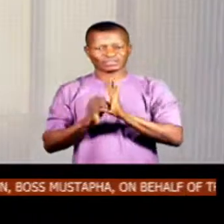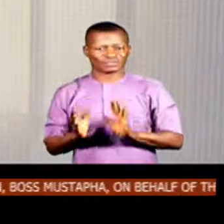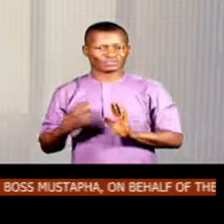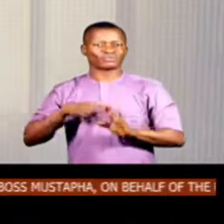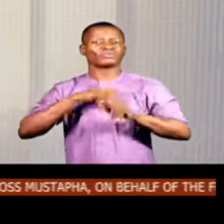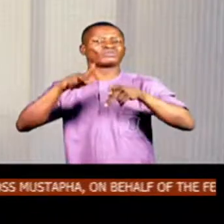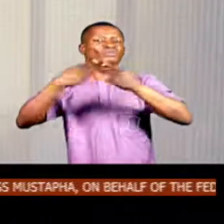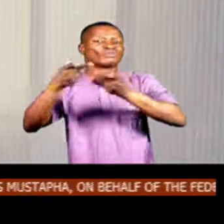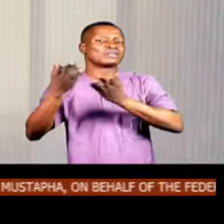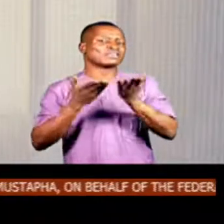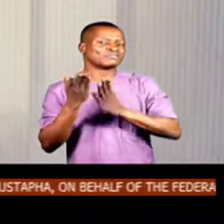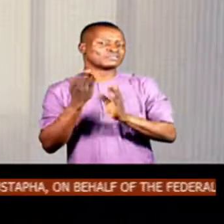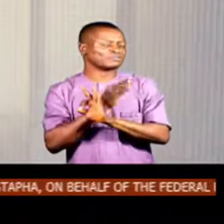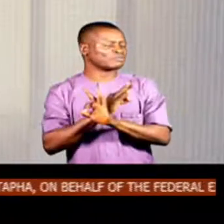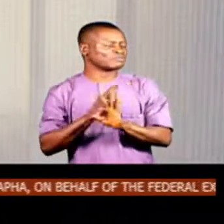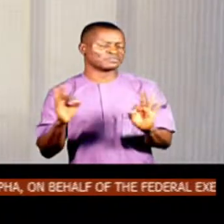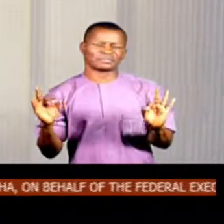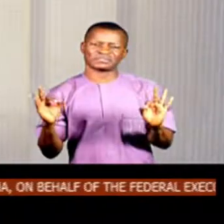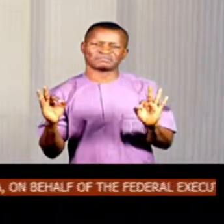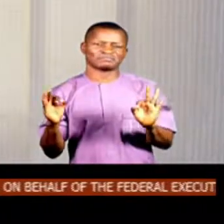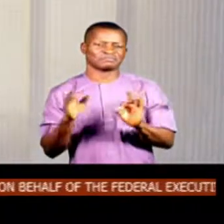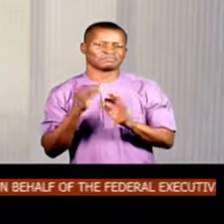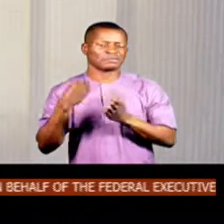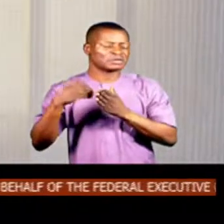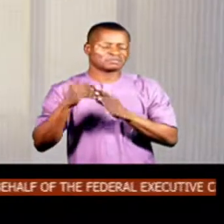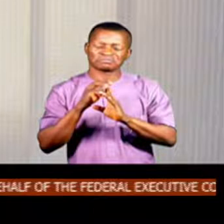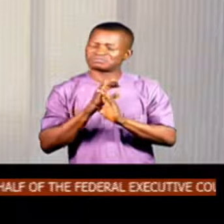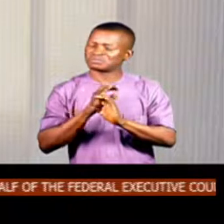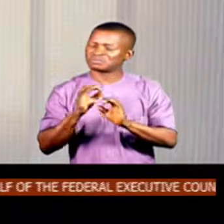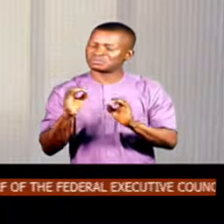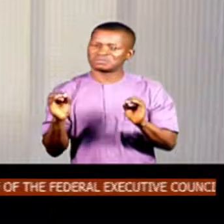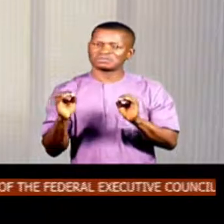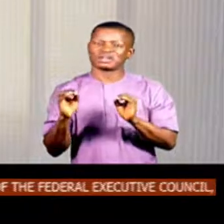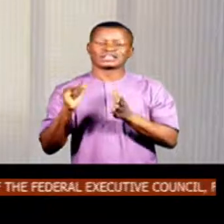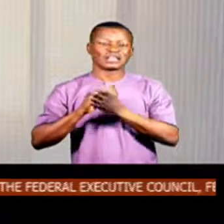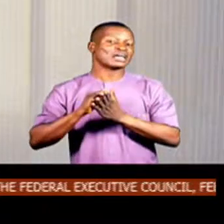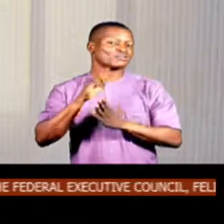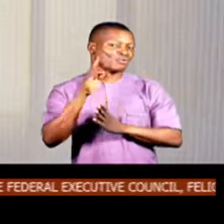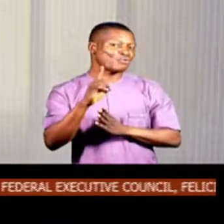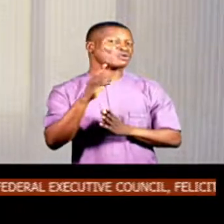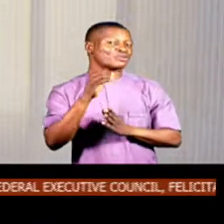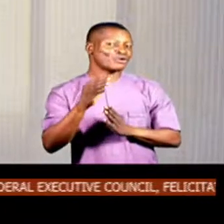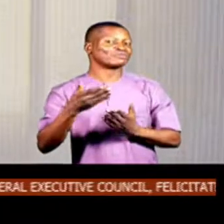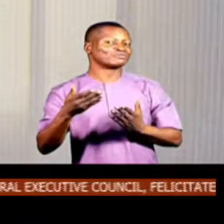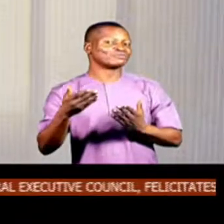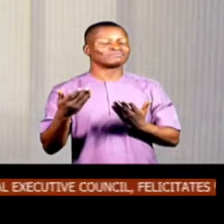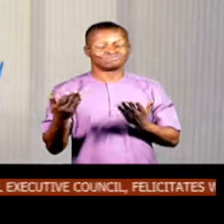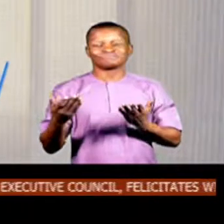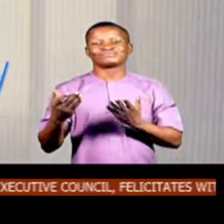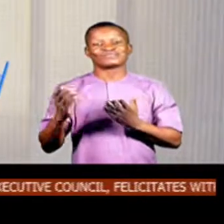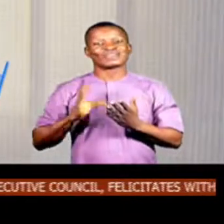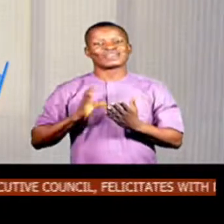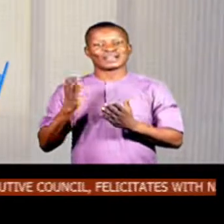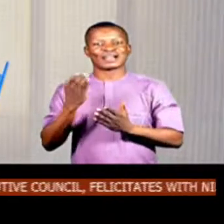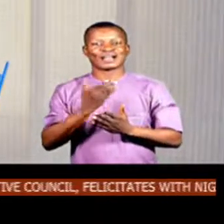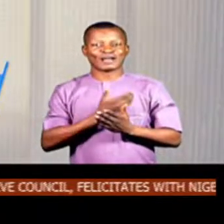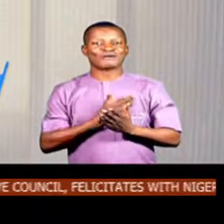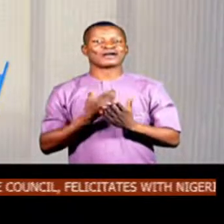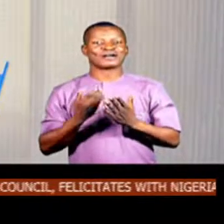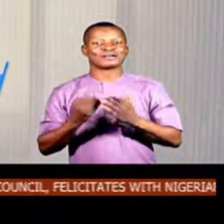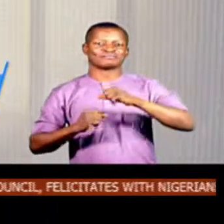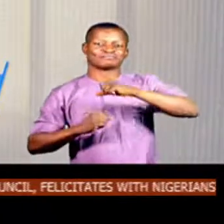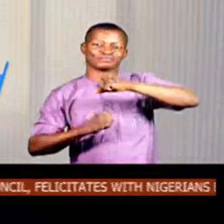assault referral centers provide services free of charge to survivors. And that's one of the